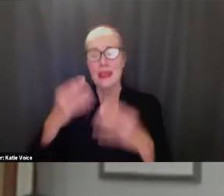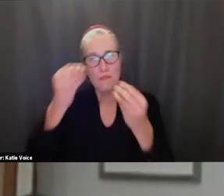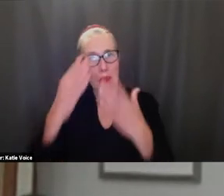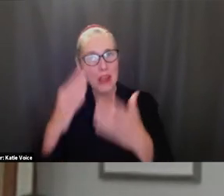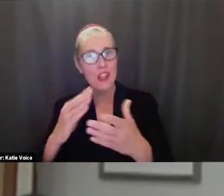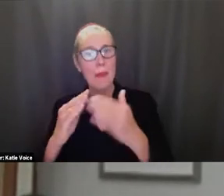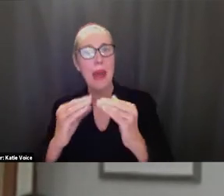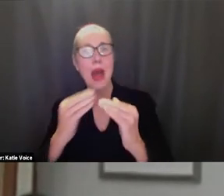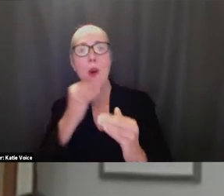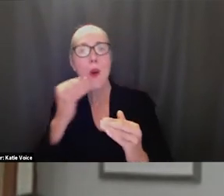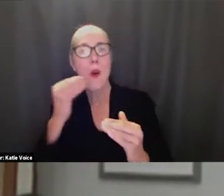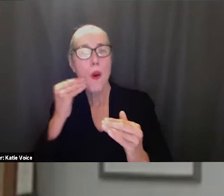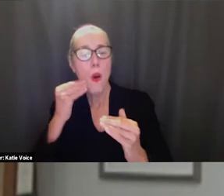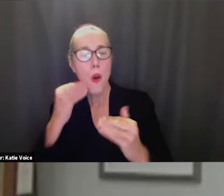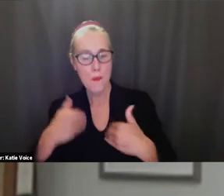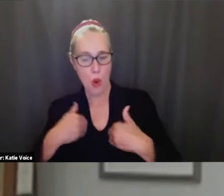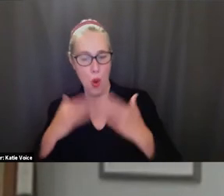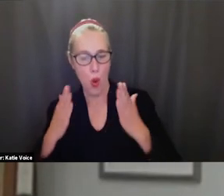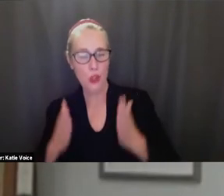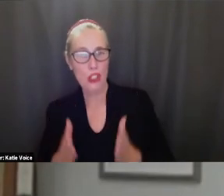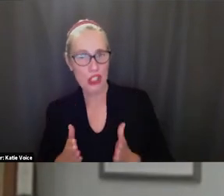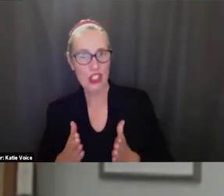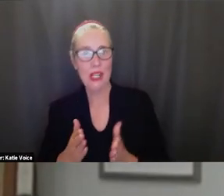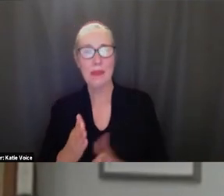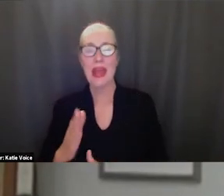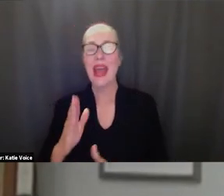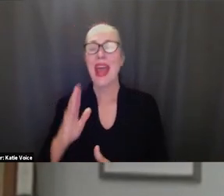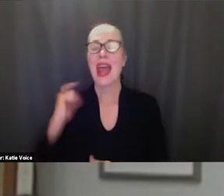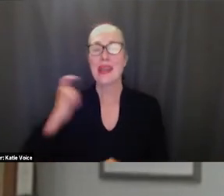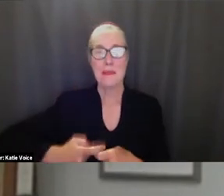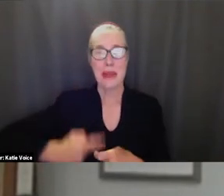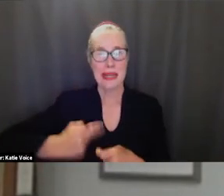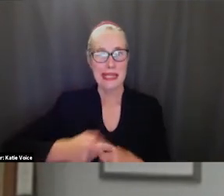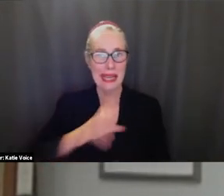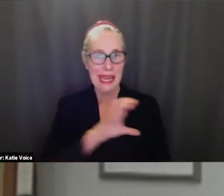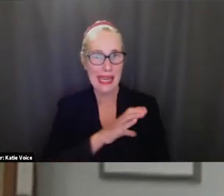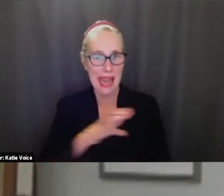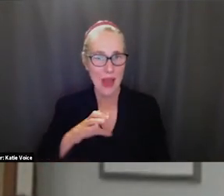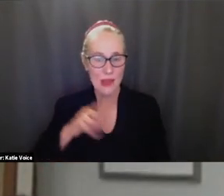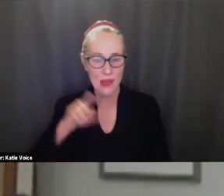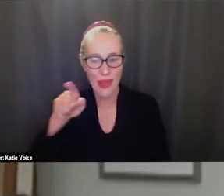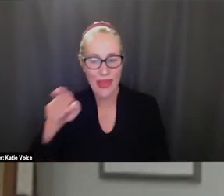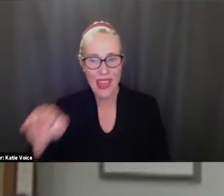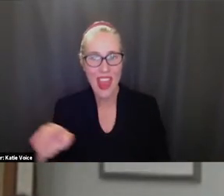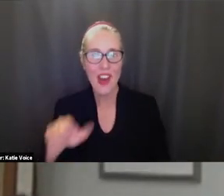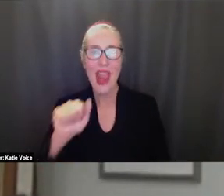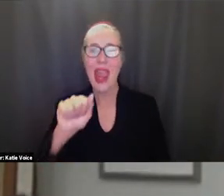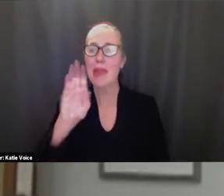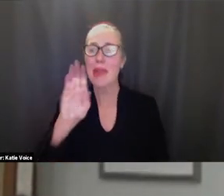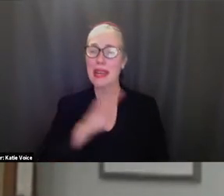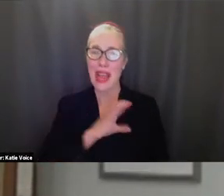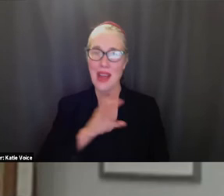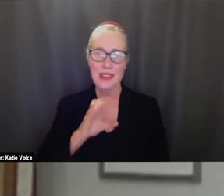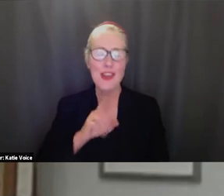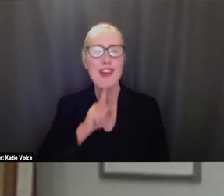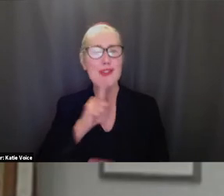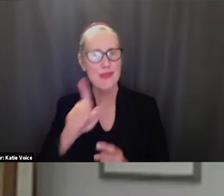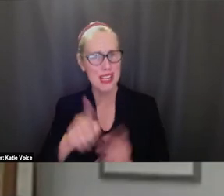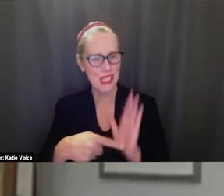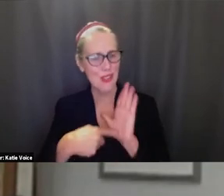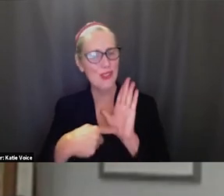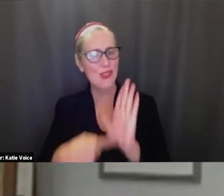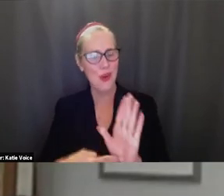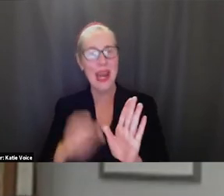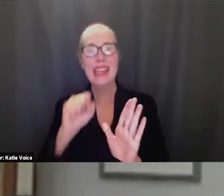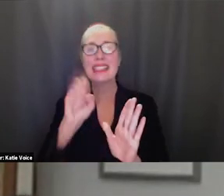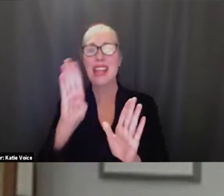service mexican consul that was there and just an example of how santa barbara comes together to serve to serve our